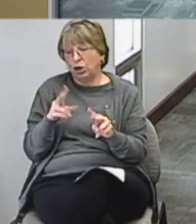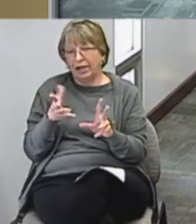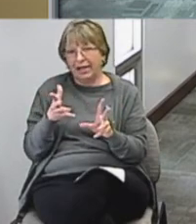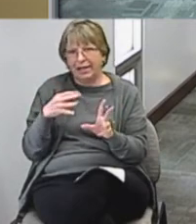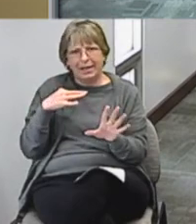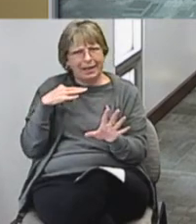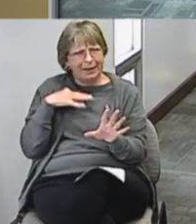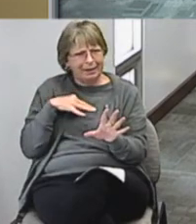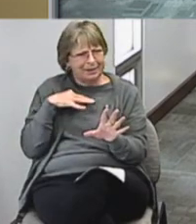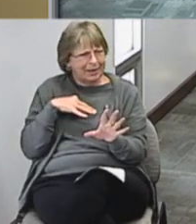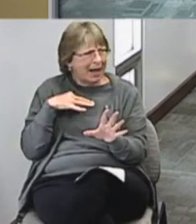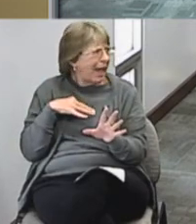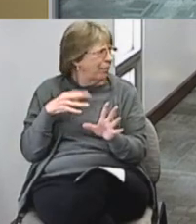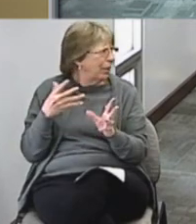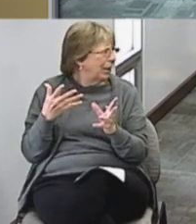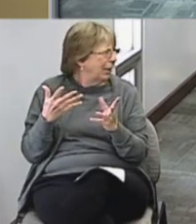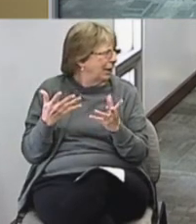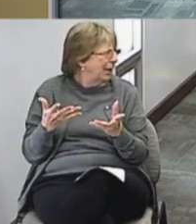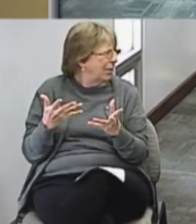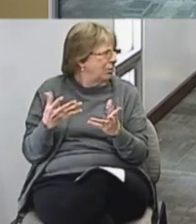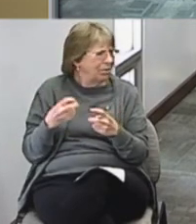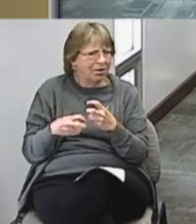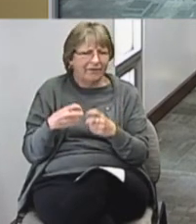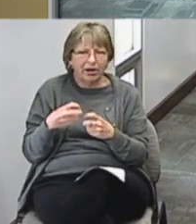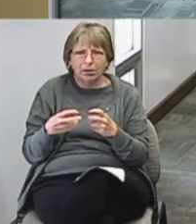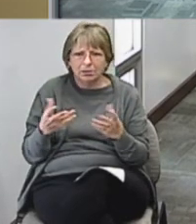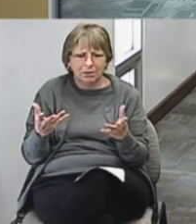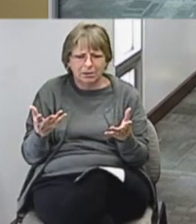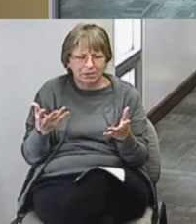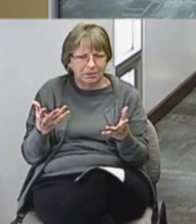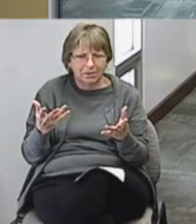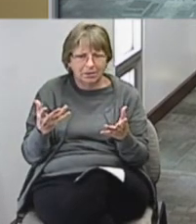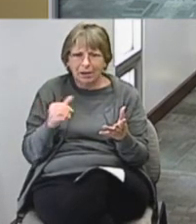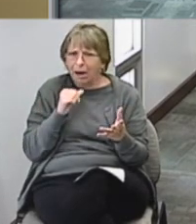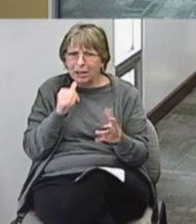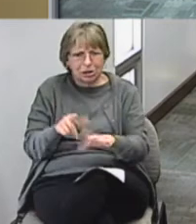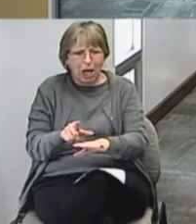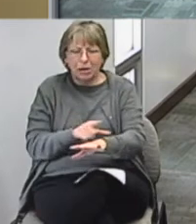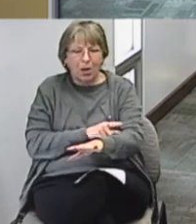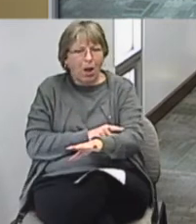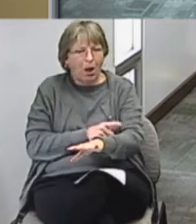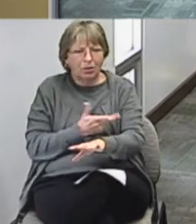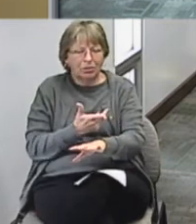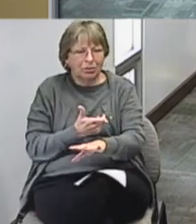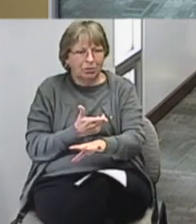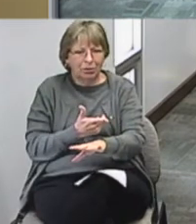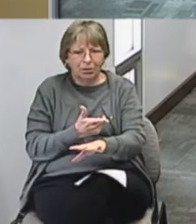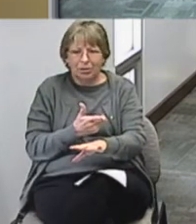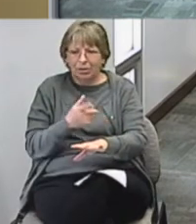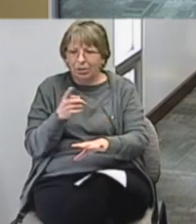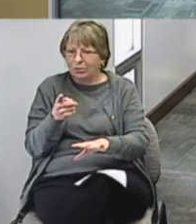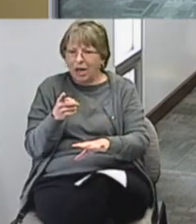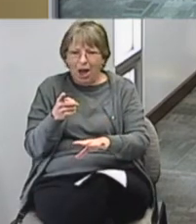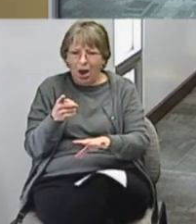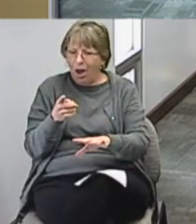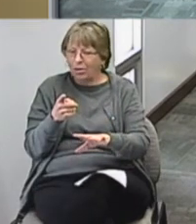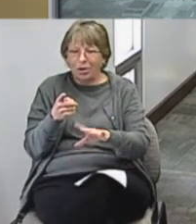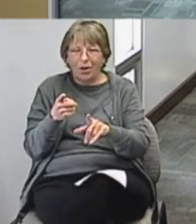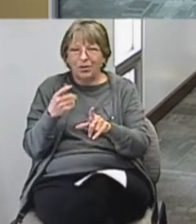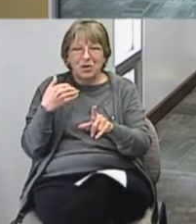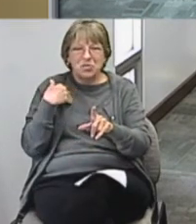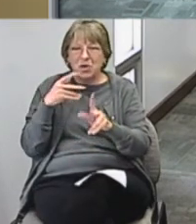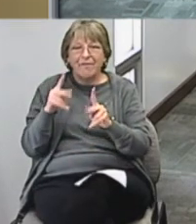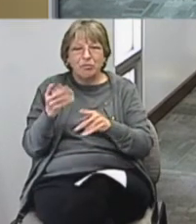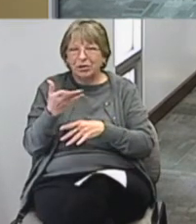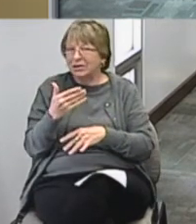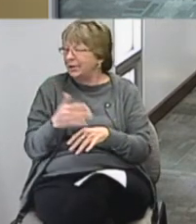application lengthy? What's it like? The No, application. it's No. not lengthy, no. Sandra's shaking her head saying it doesn't look like We it's real can,